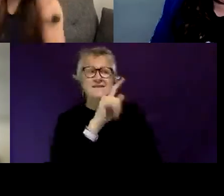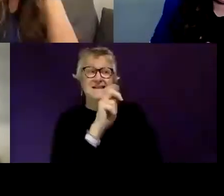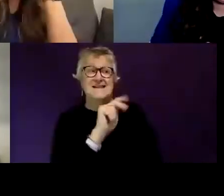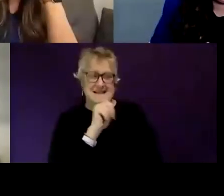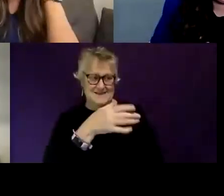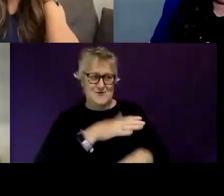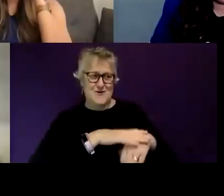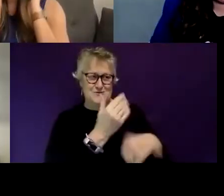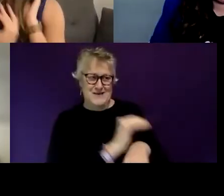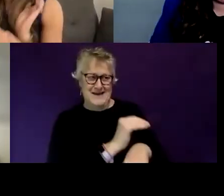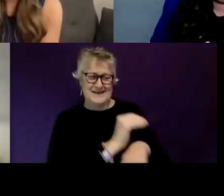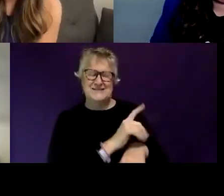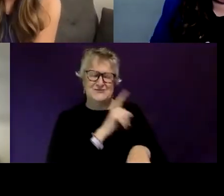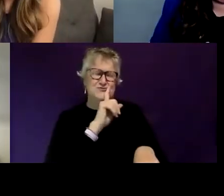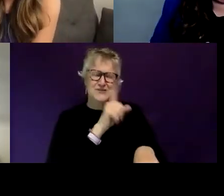over to Nate.